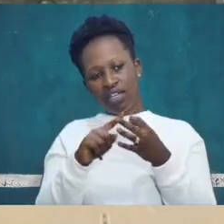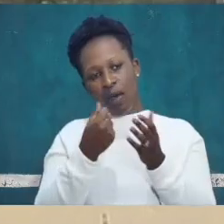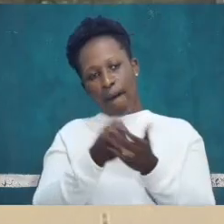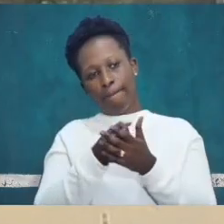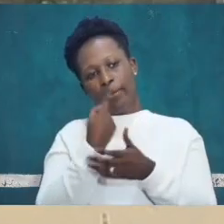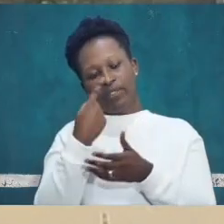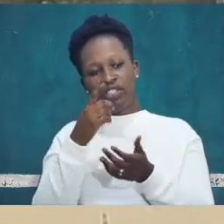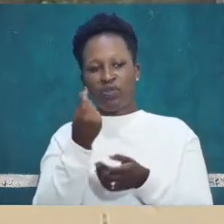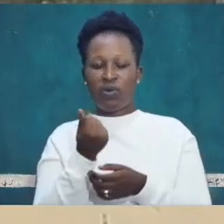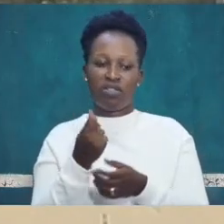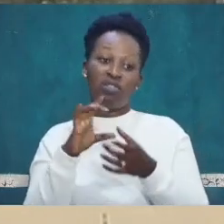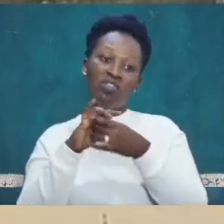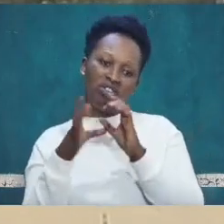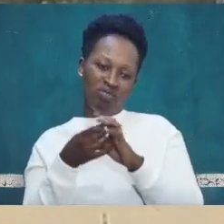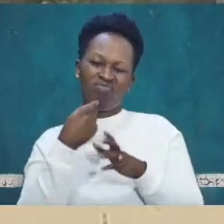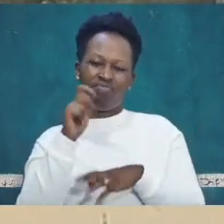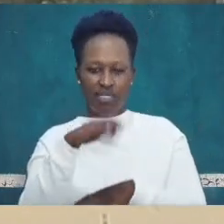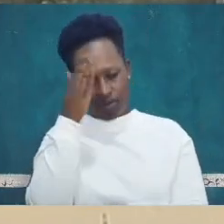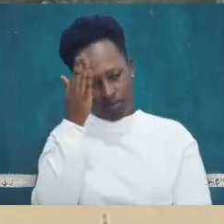to know the relationship.